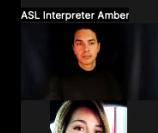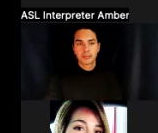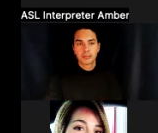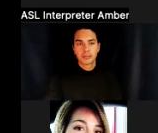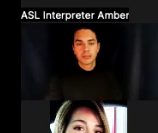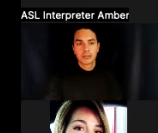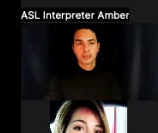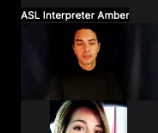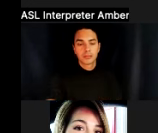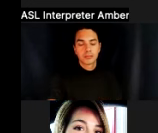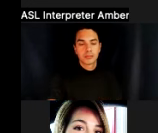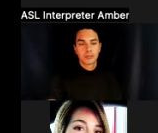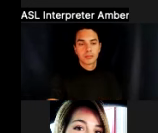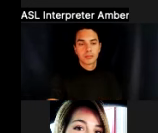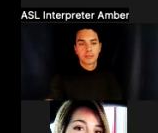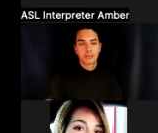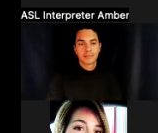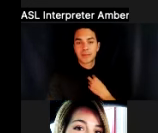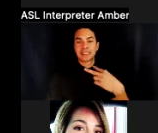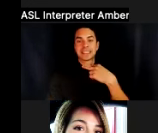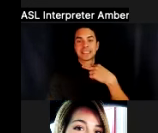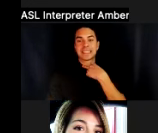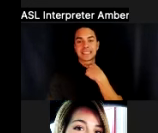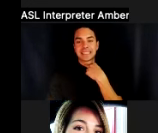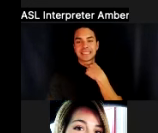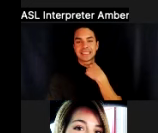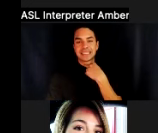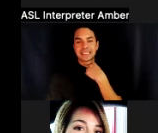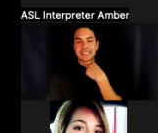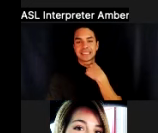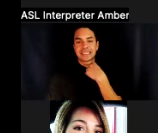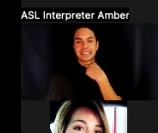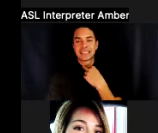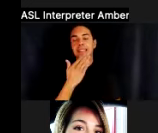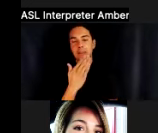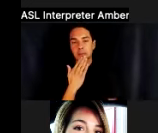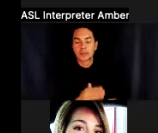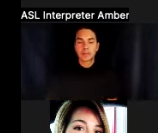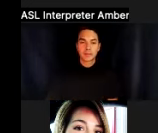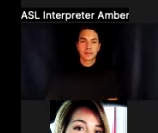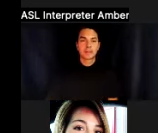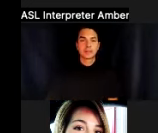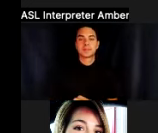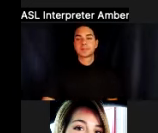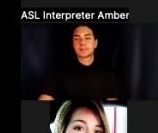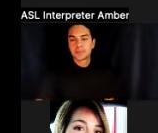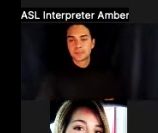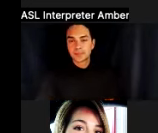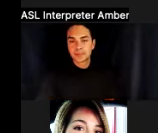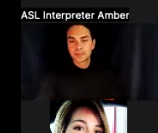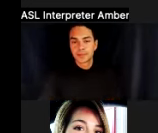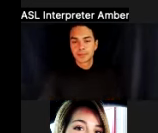Oh, we're stuck for a second. Sorry, everyone. Oh, there we go. Okay, thanks, Deb. So we talked a little bit, right, just at the end there